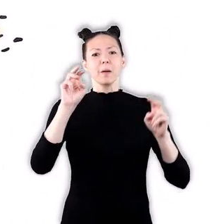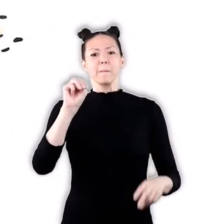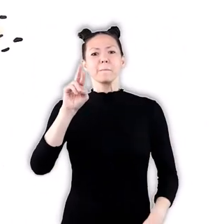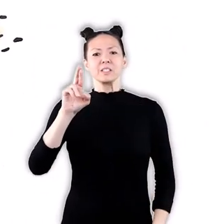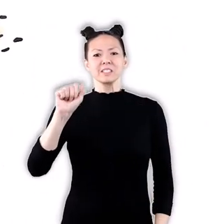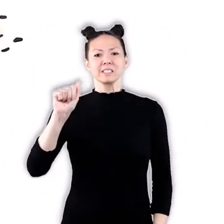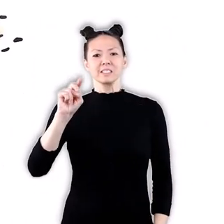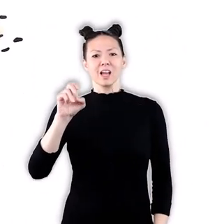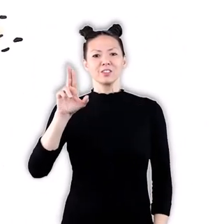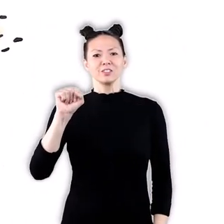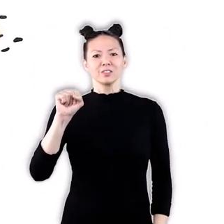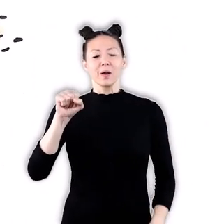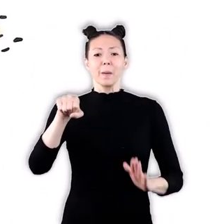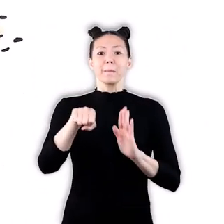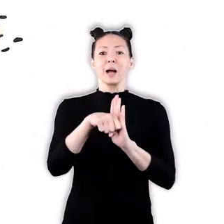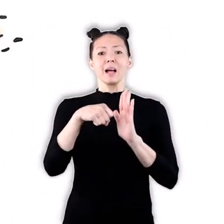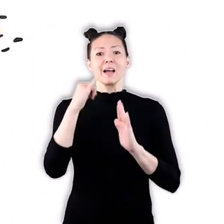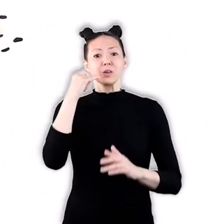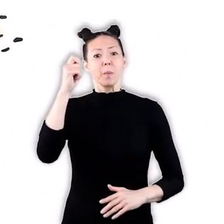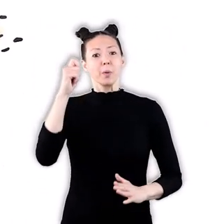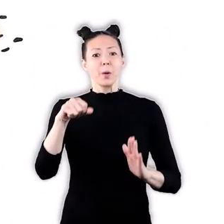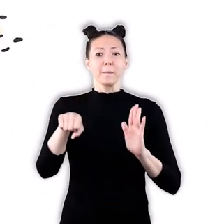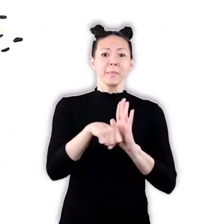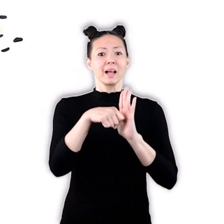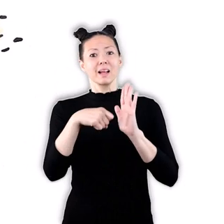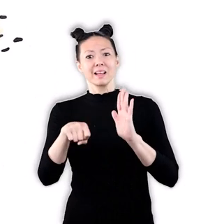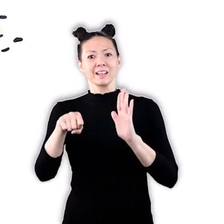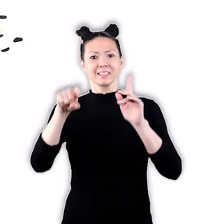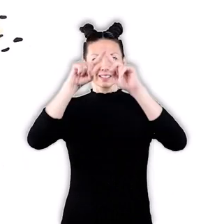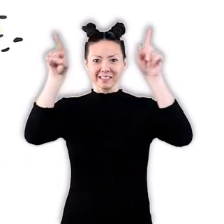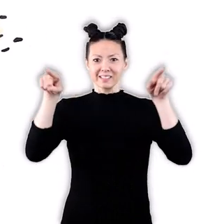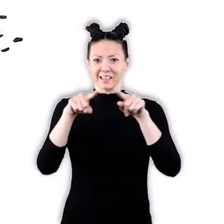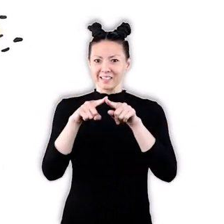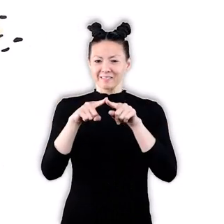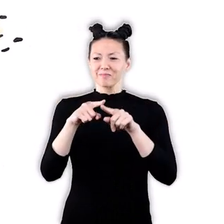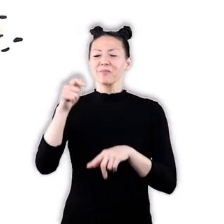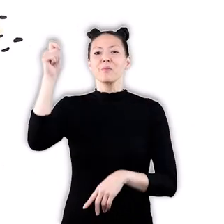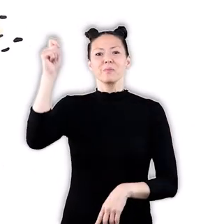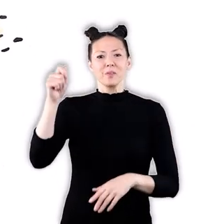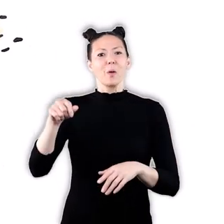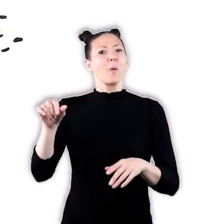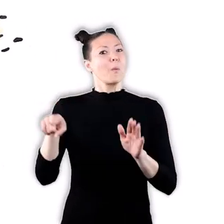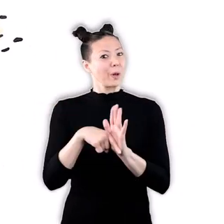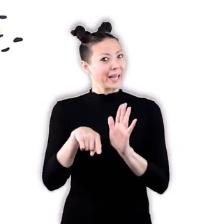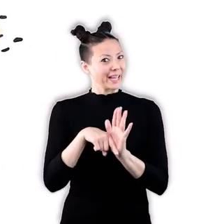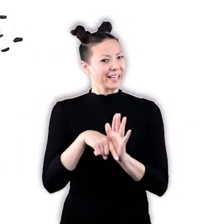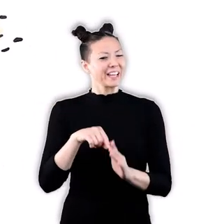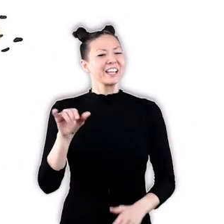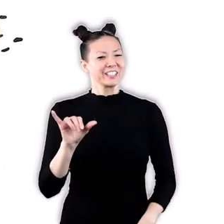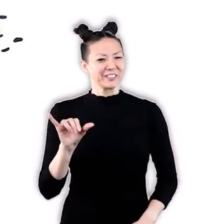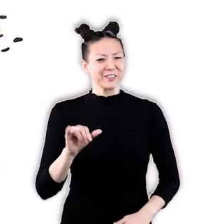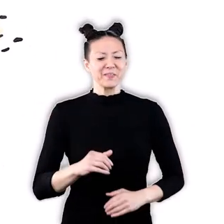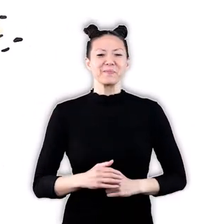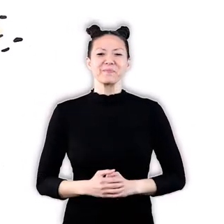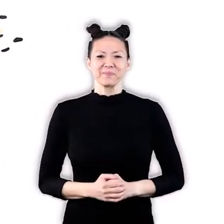Sanders. A bell with a bell pull hangs above a sign reading, Ring Also.